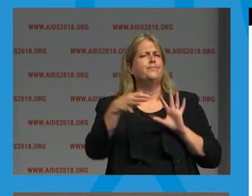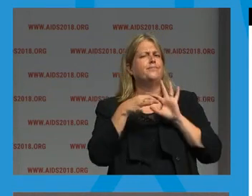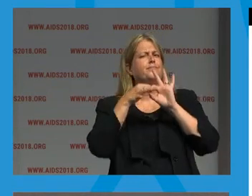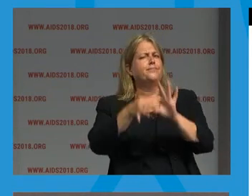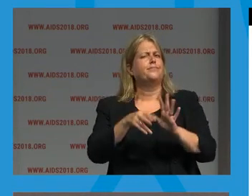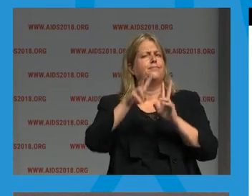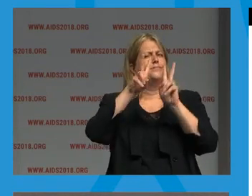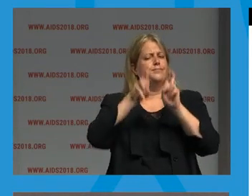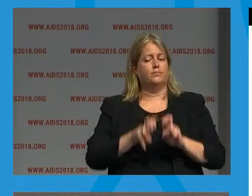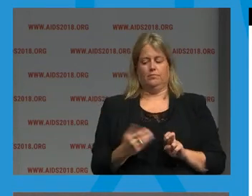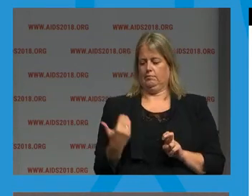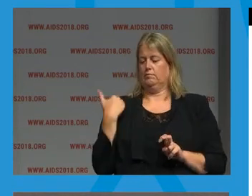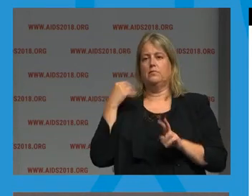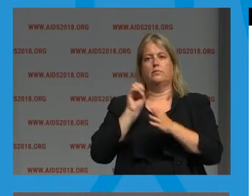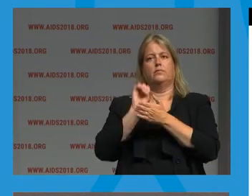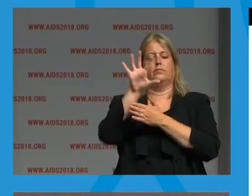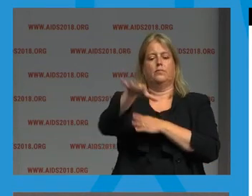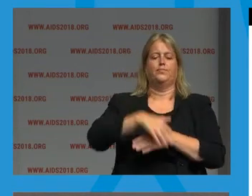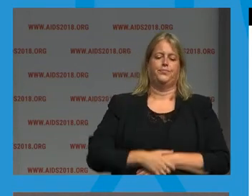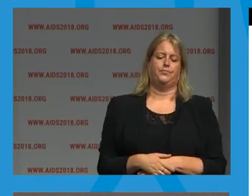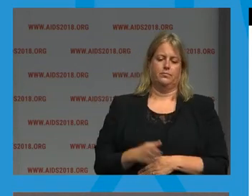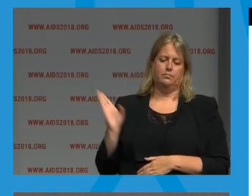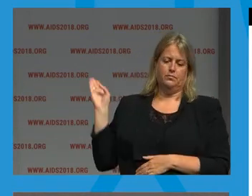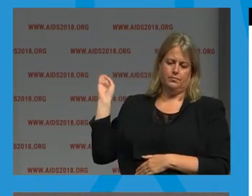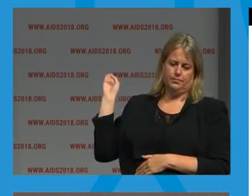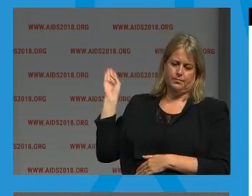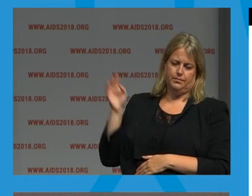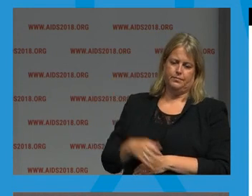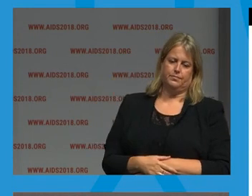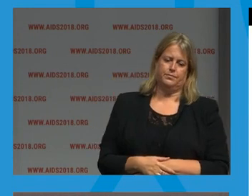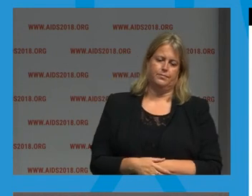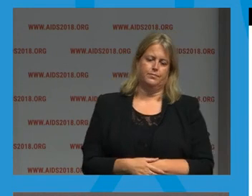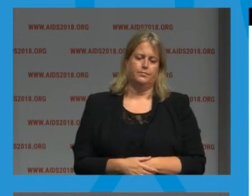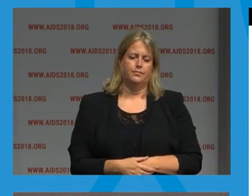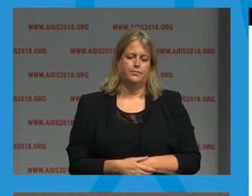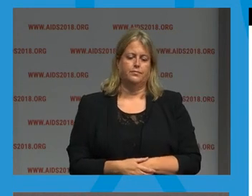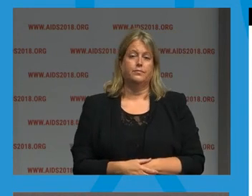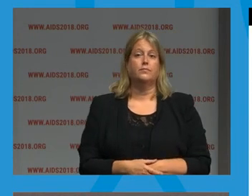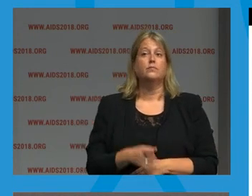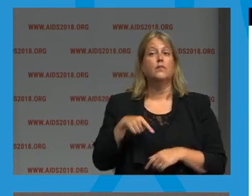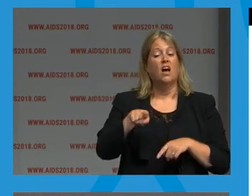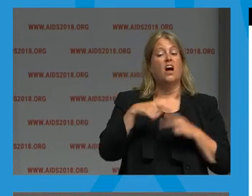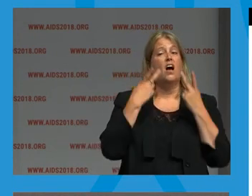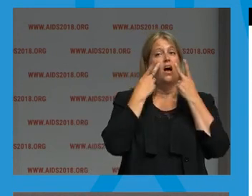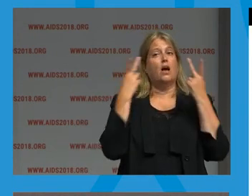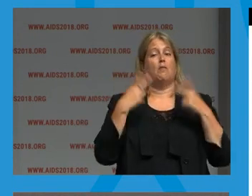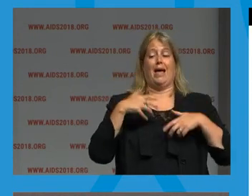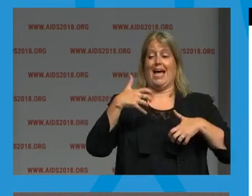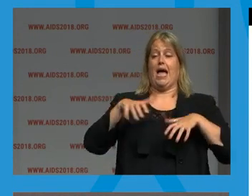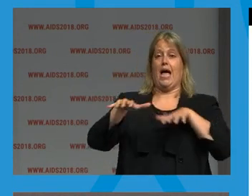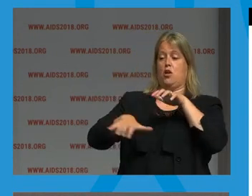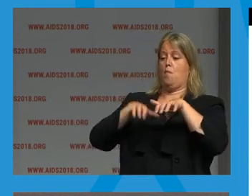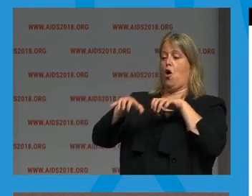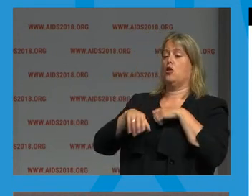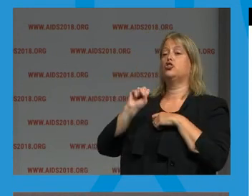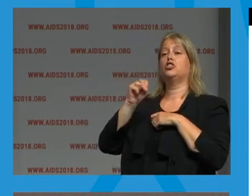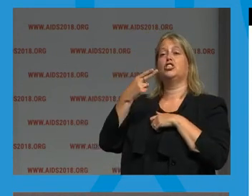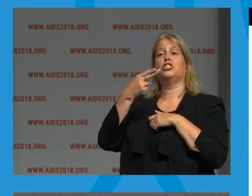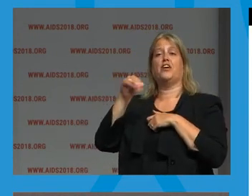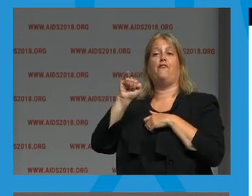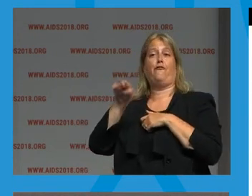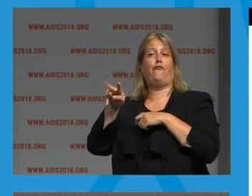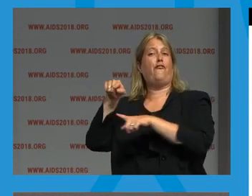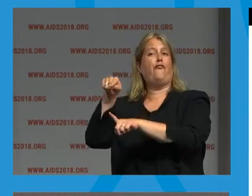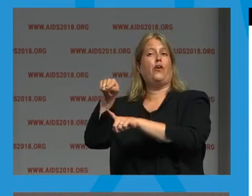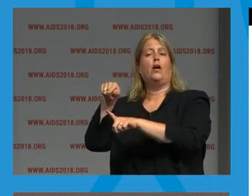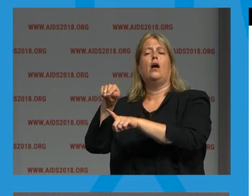that was recently published from Mal Martin and Michelle Nutzenzweig, in which they looked at animals infected with HIV so